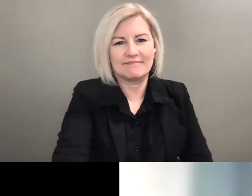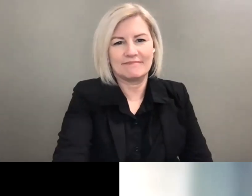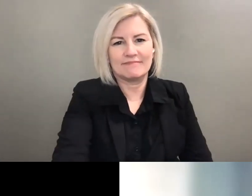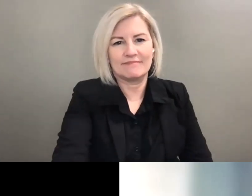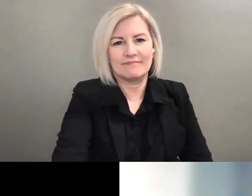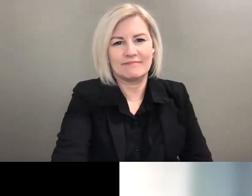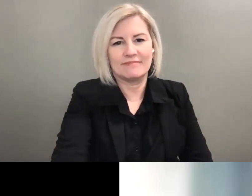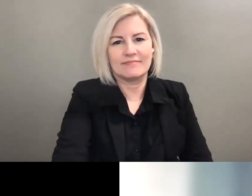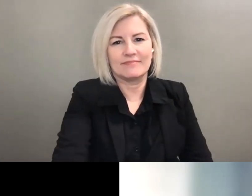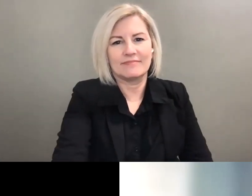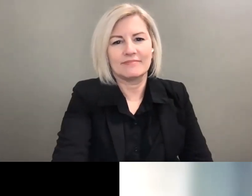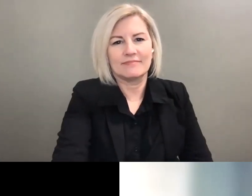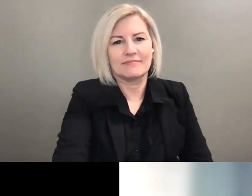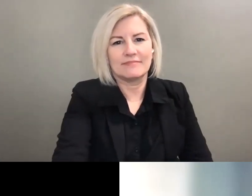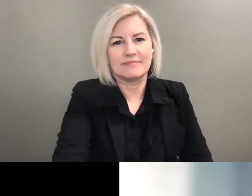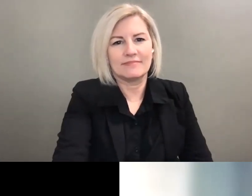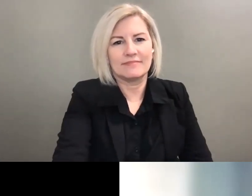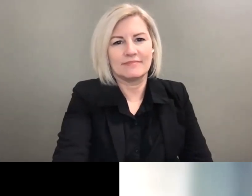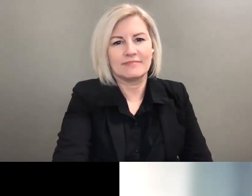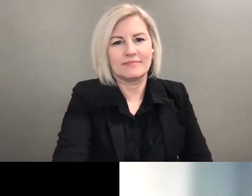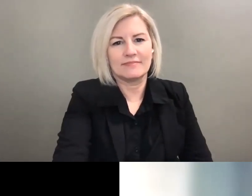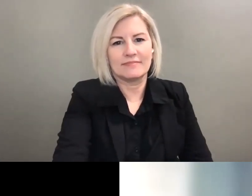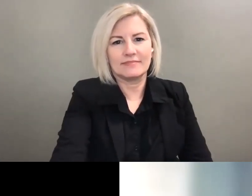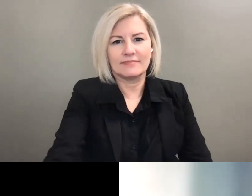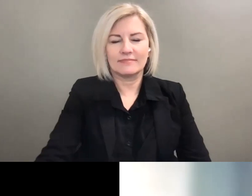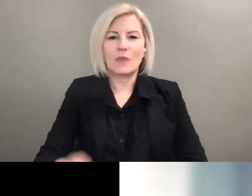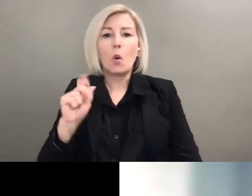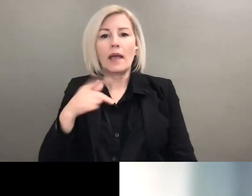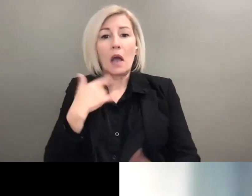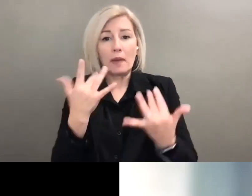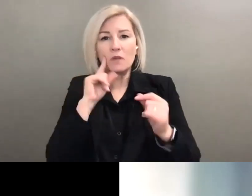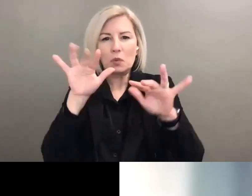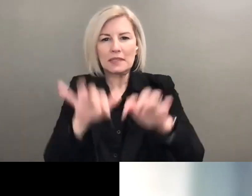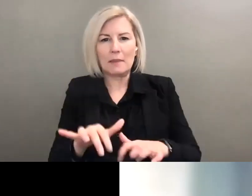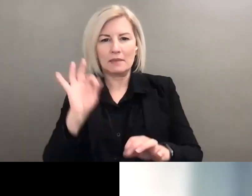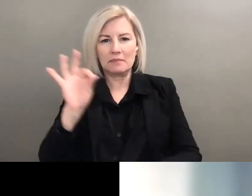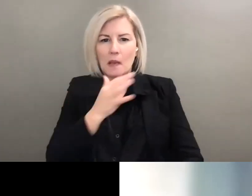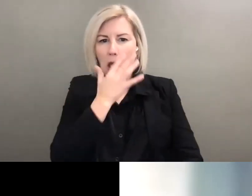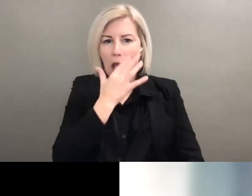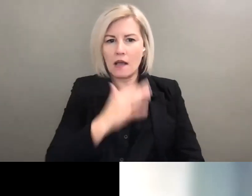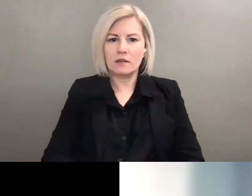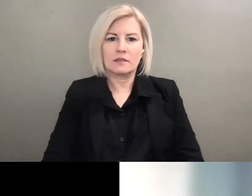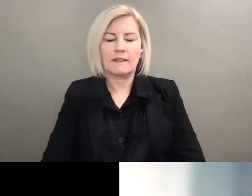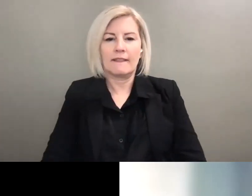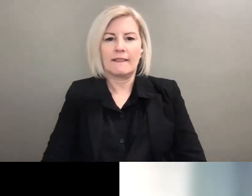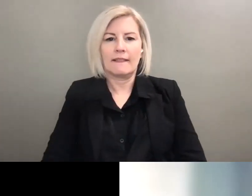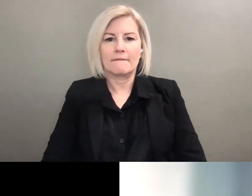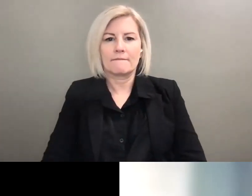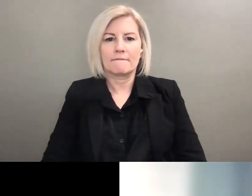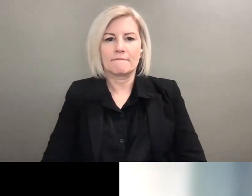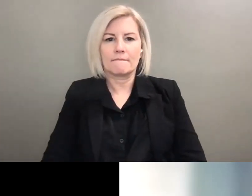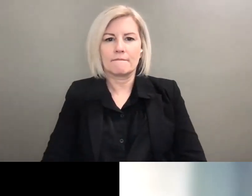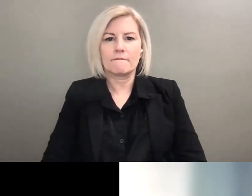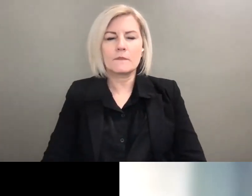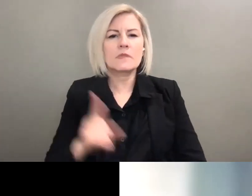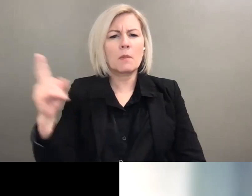Oh, great. I will wait for you to put one in. We have someone asking, is the